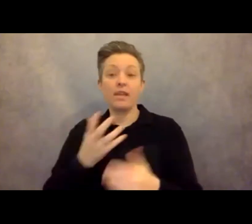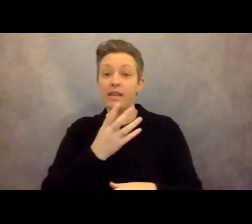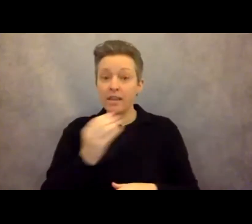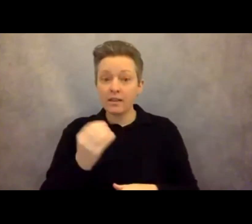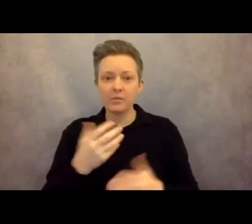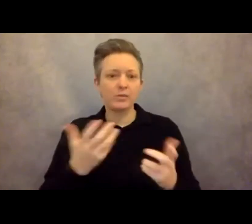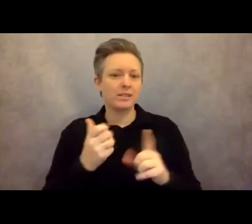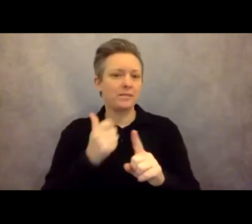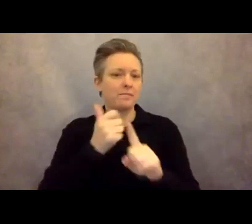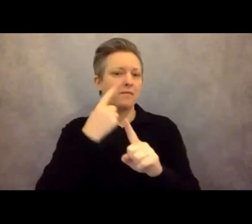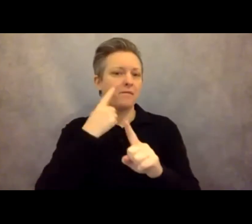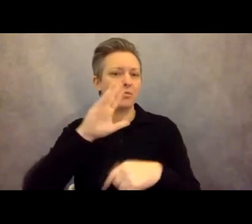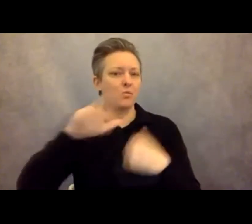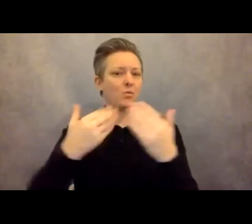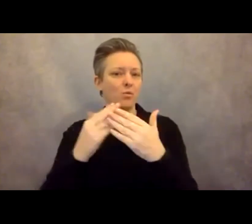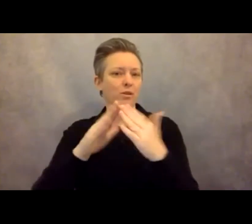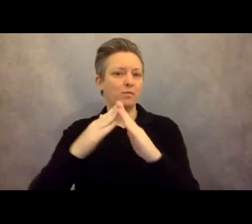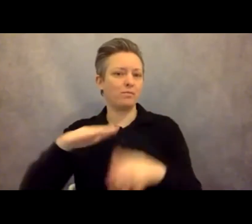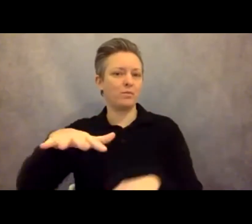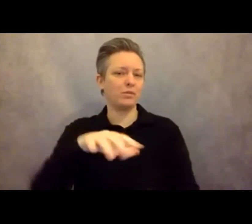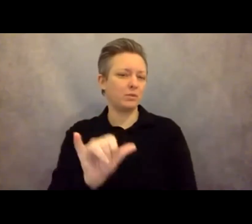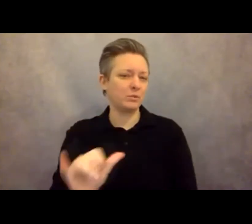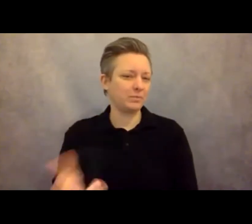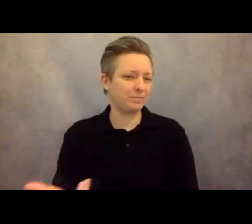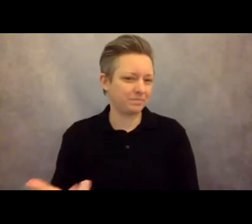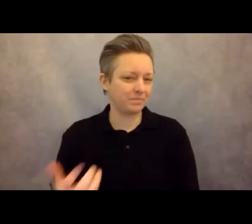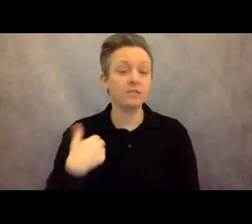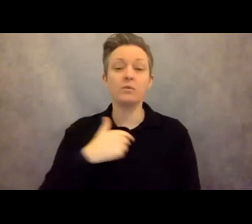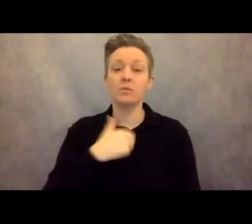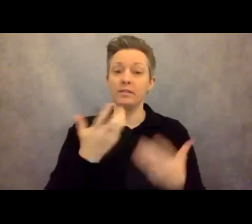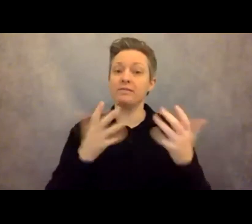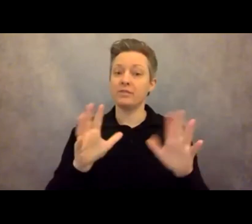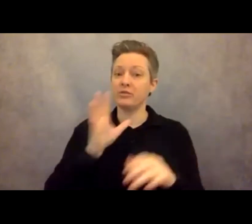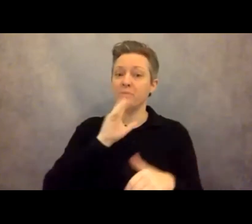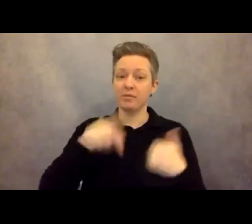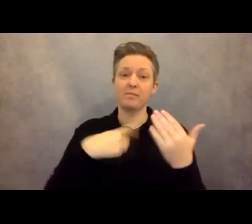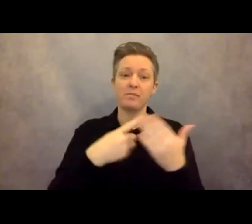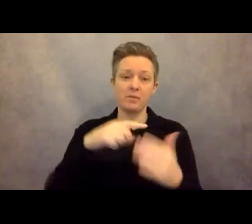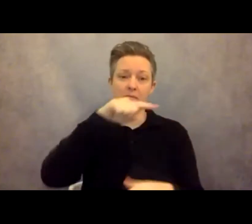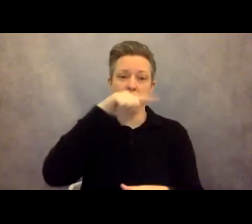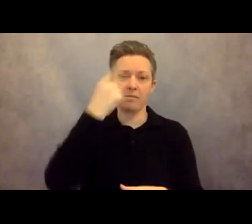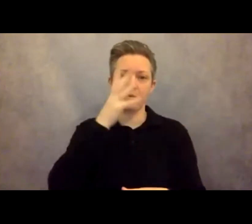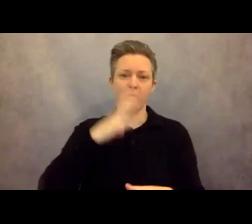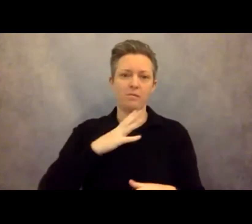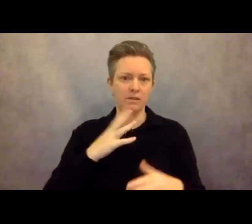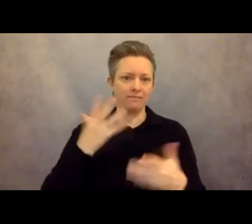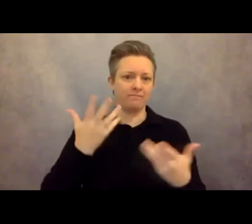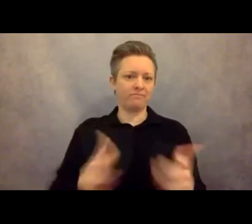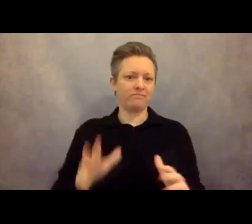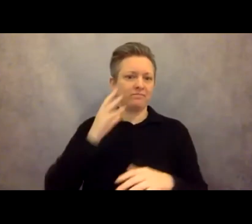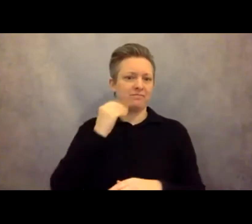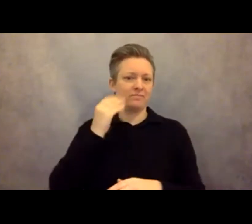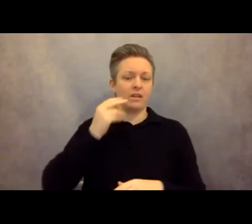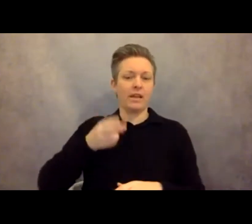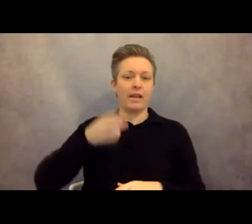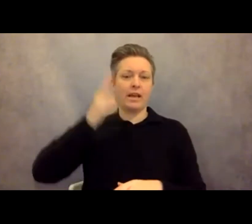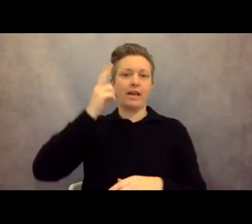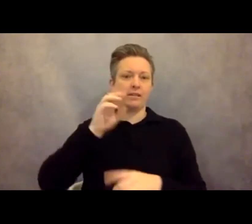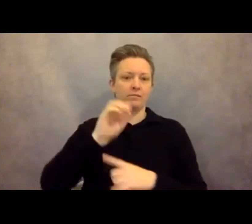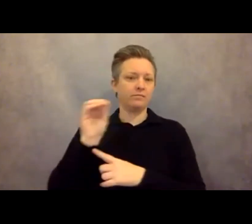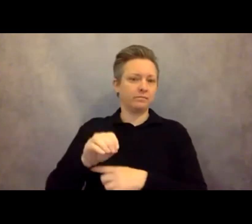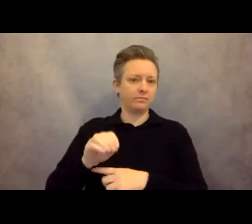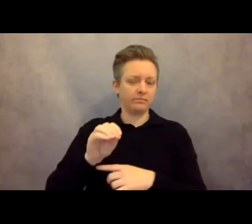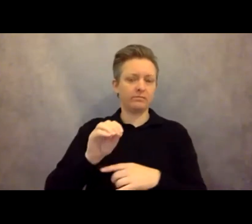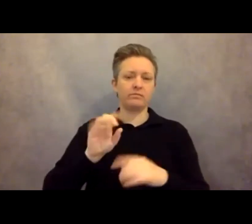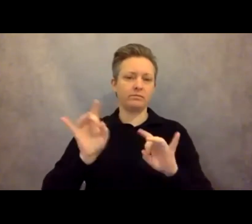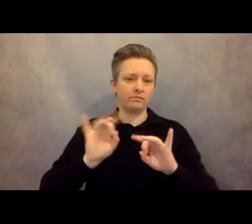talked about the fact that Black women experience incredibly high rates of violence, but aren't maybe as likely to engage